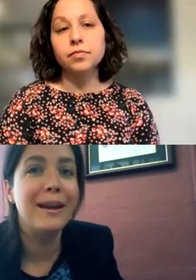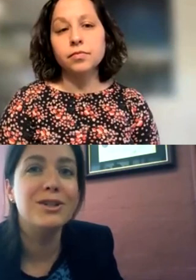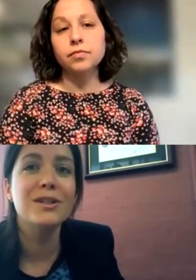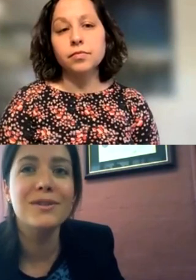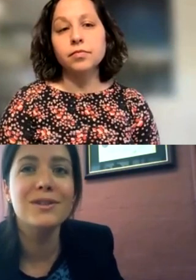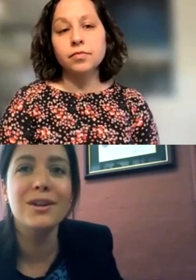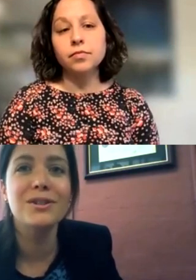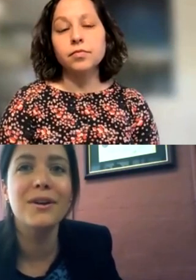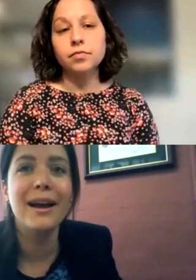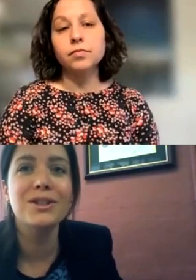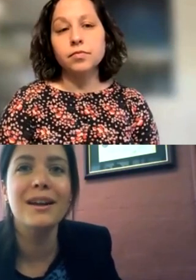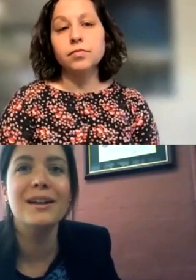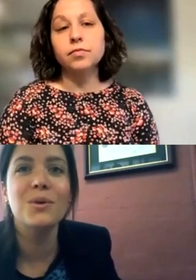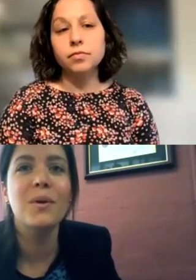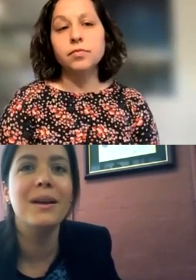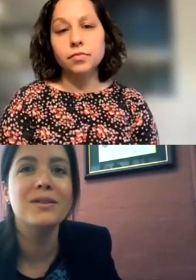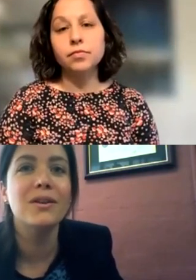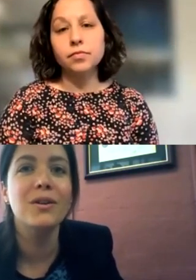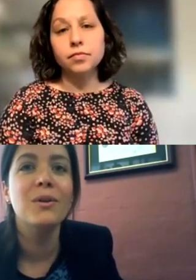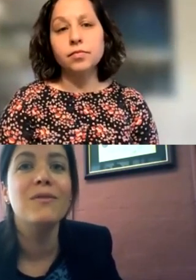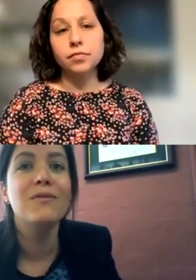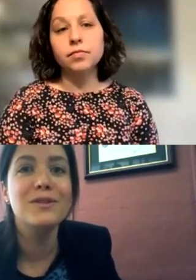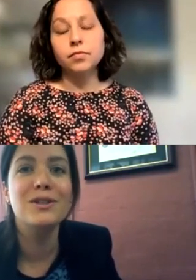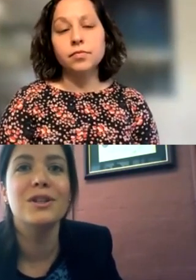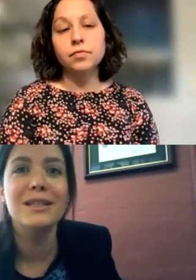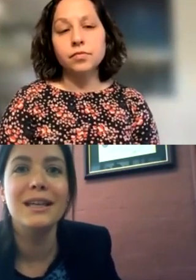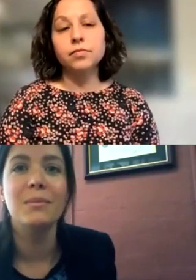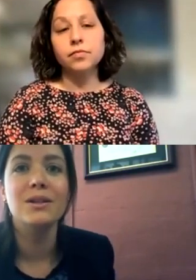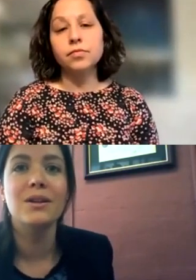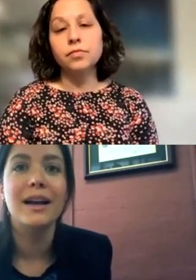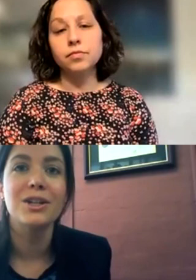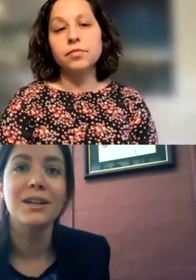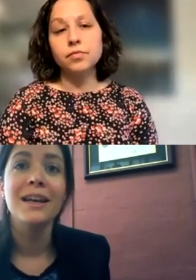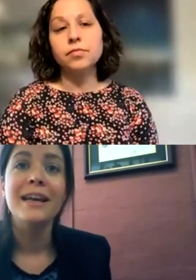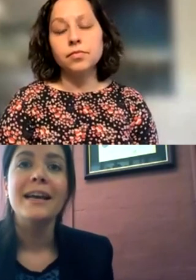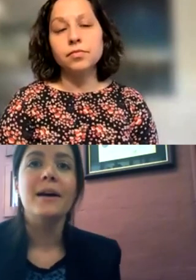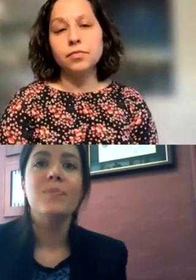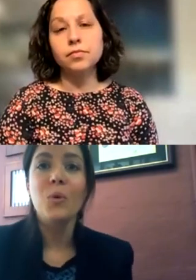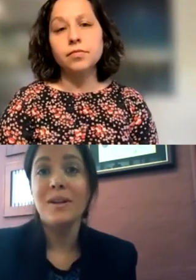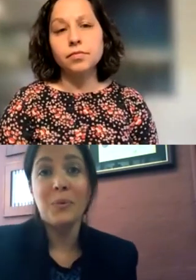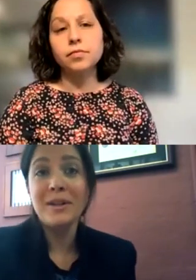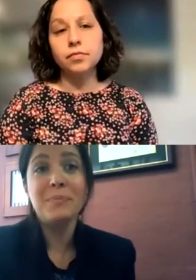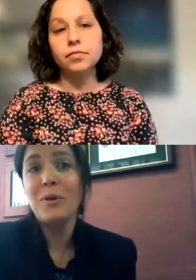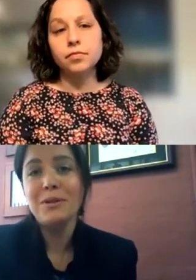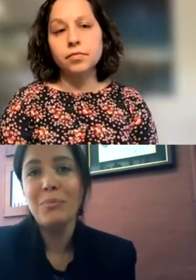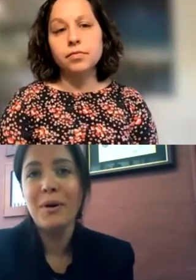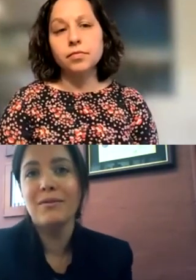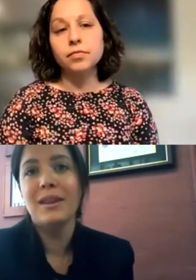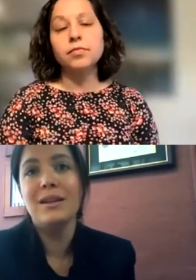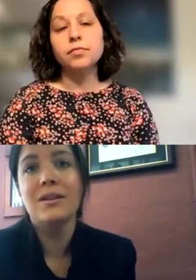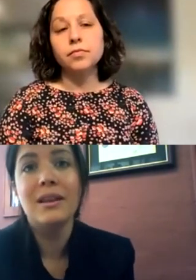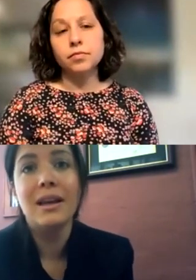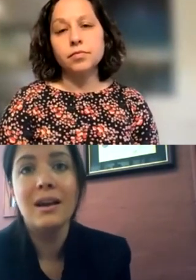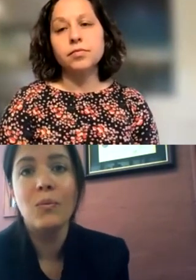good patient-physician interaction as to what makes a good physician team interaction. What's most